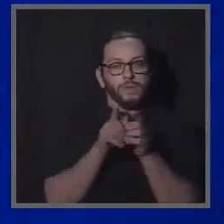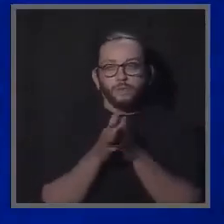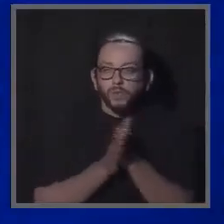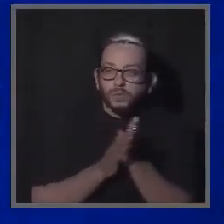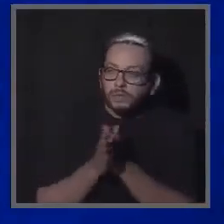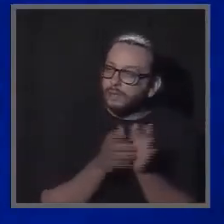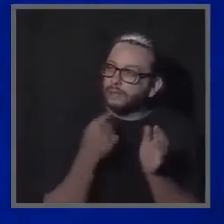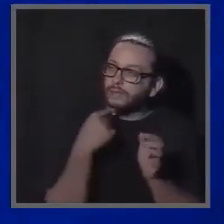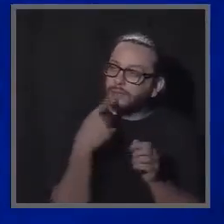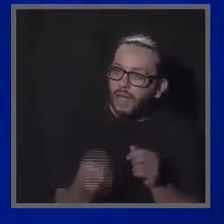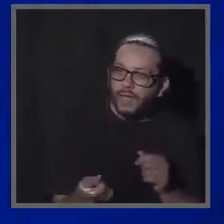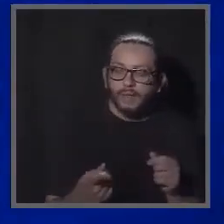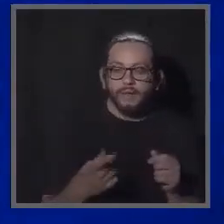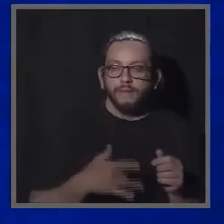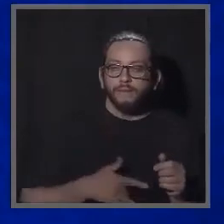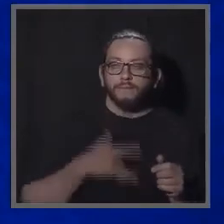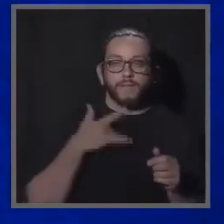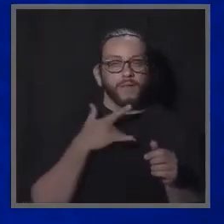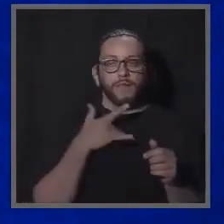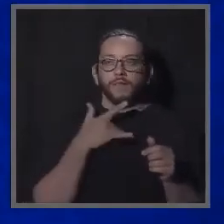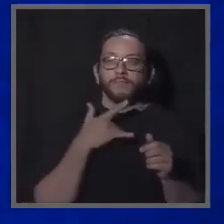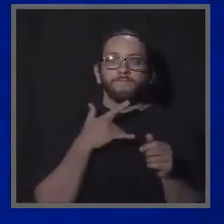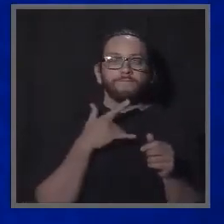about this morning. So